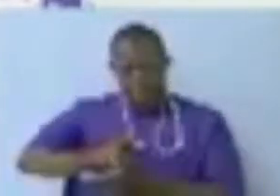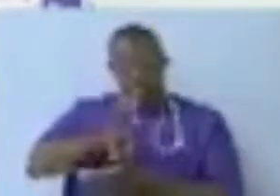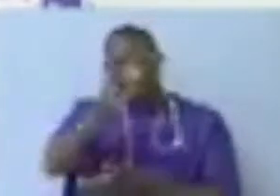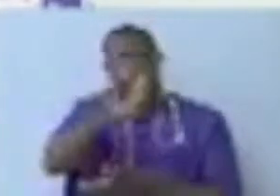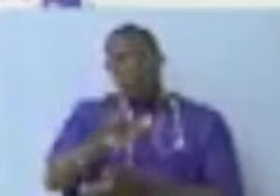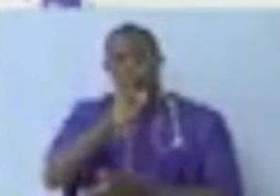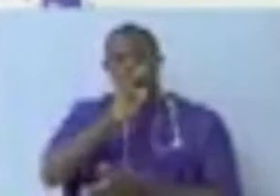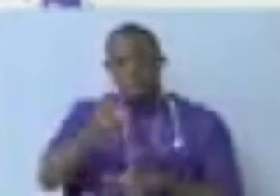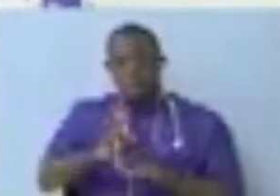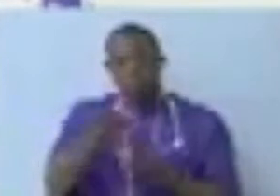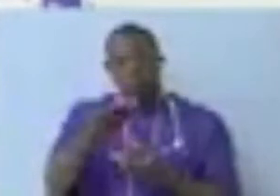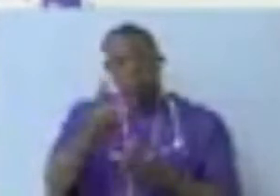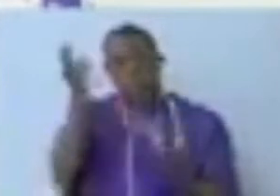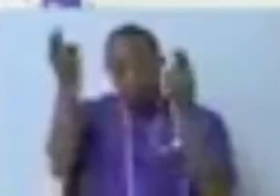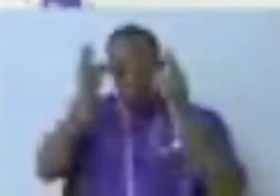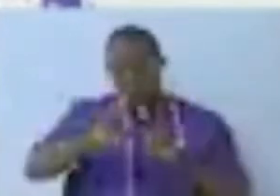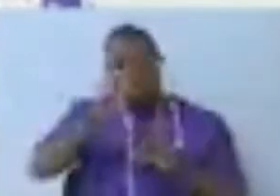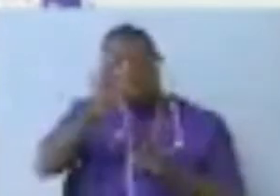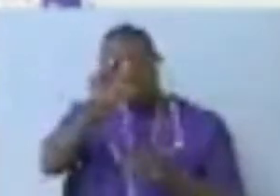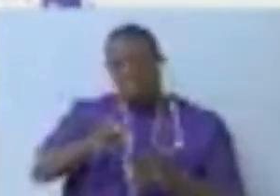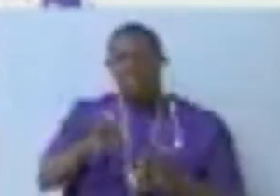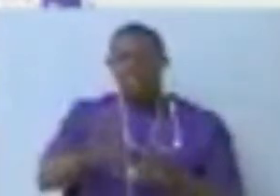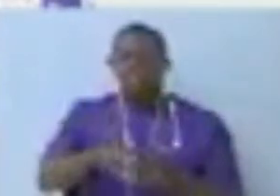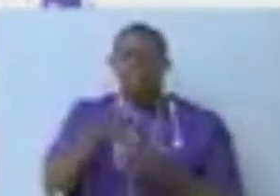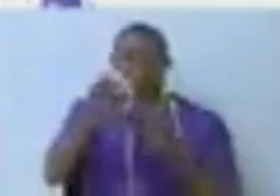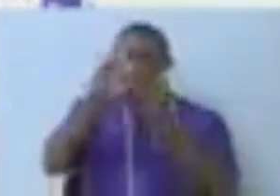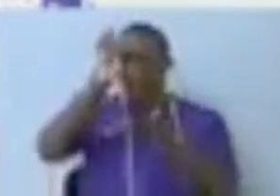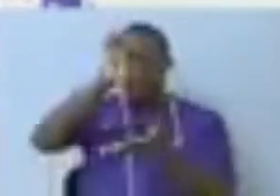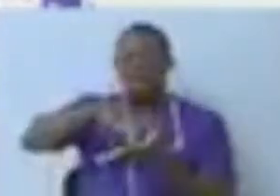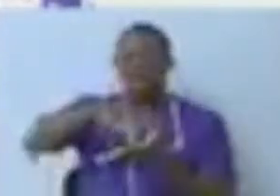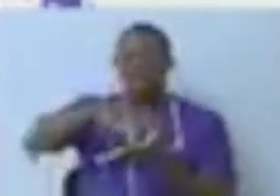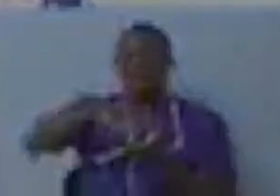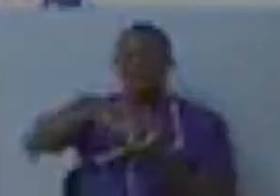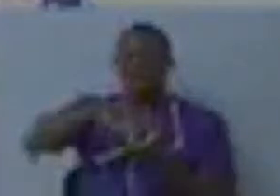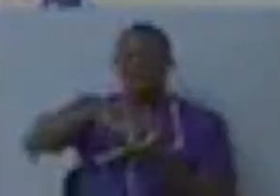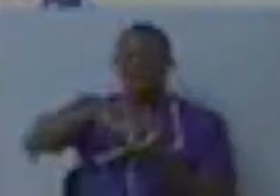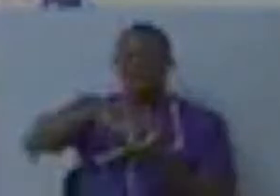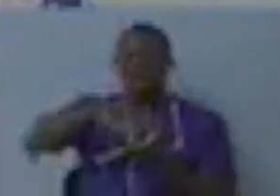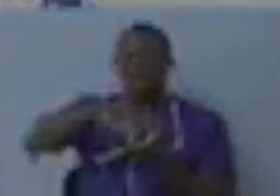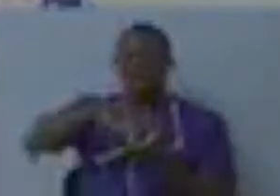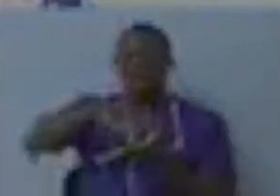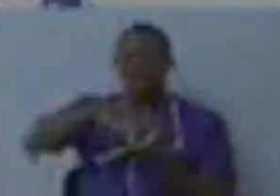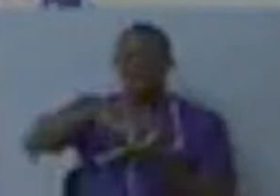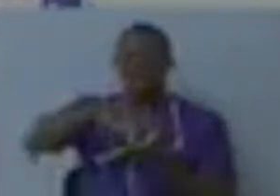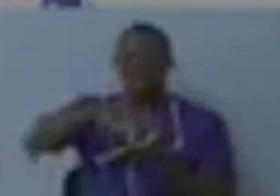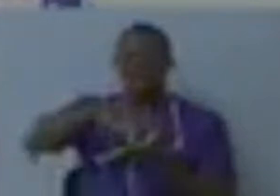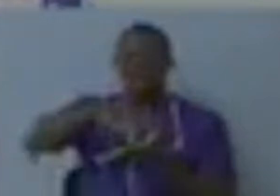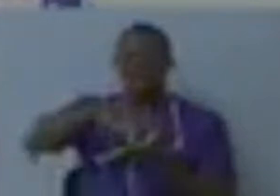And that's the only place I can sign for him to be kept.